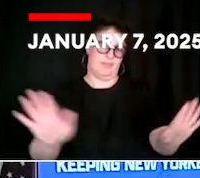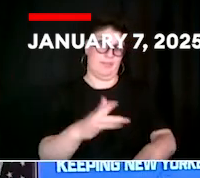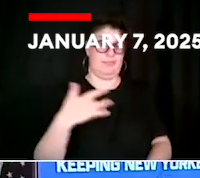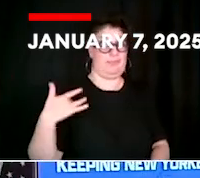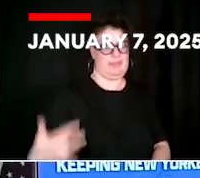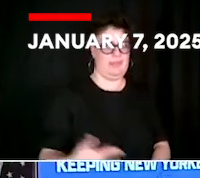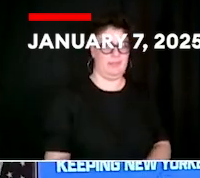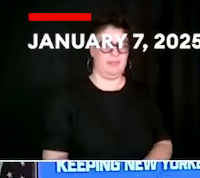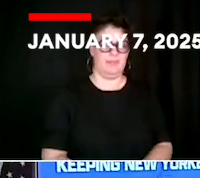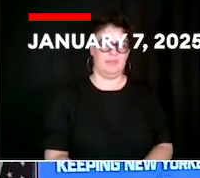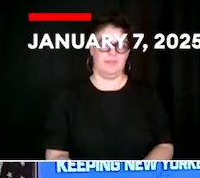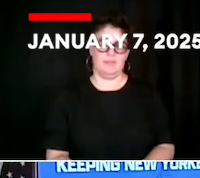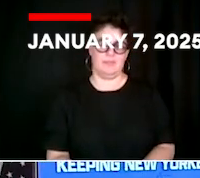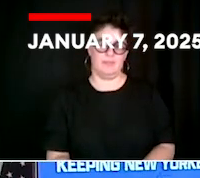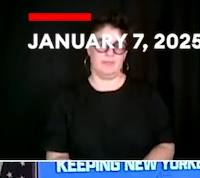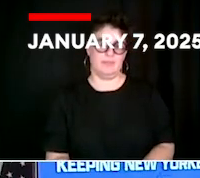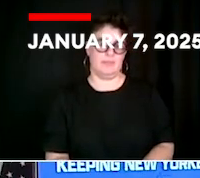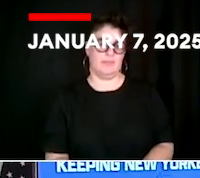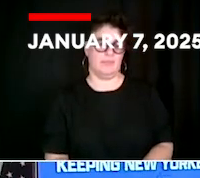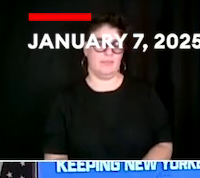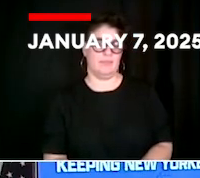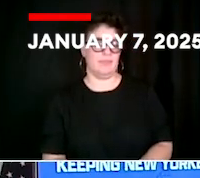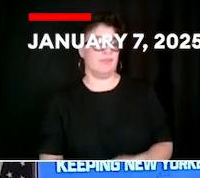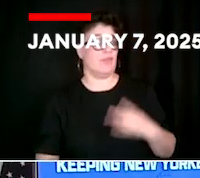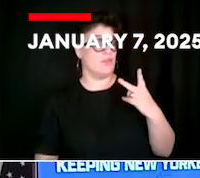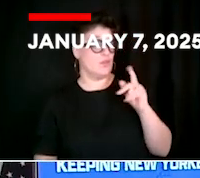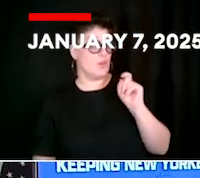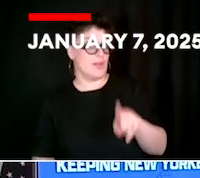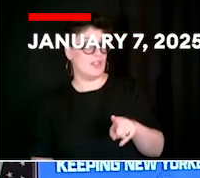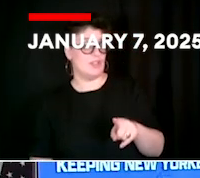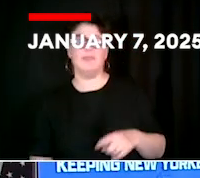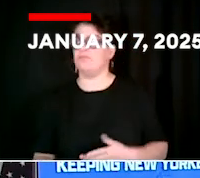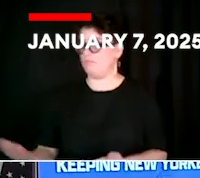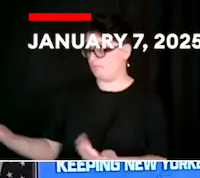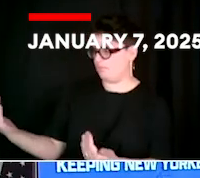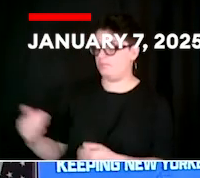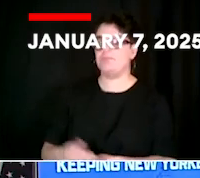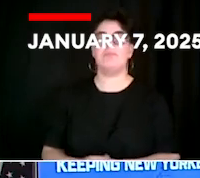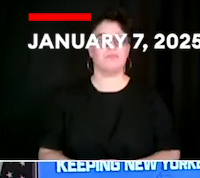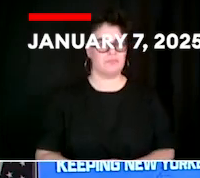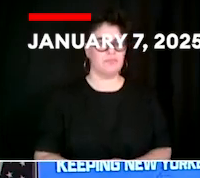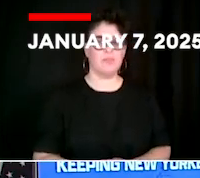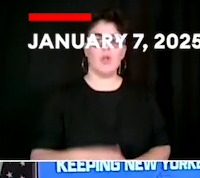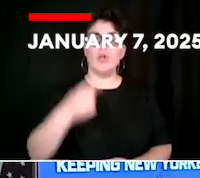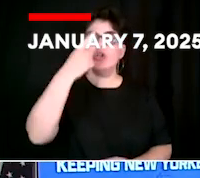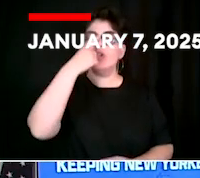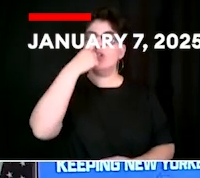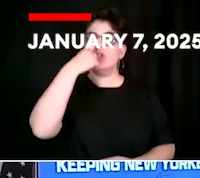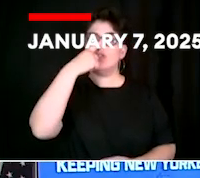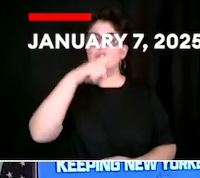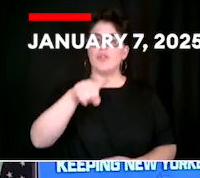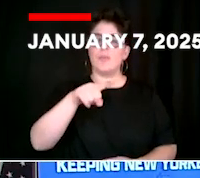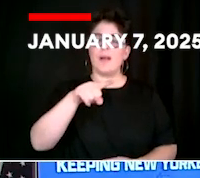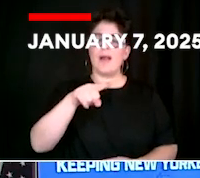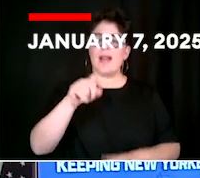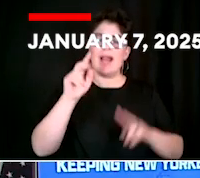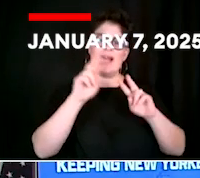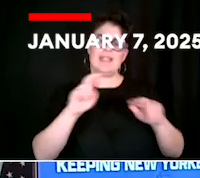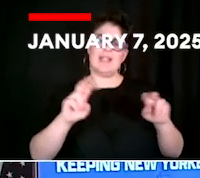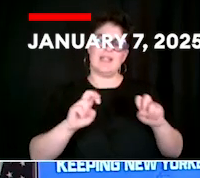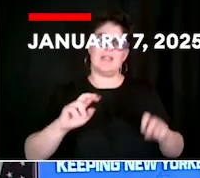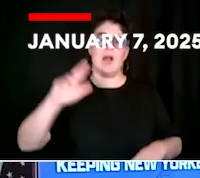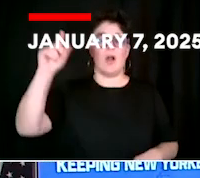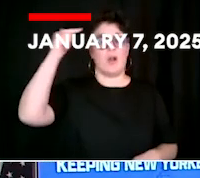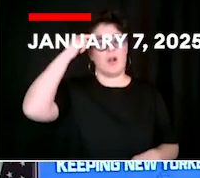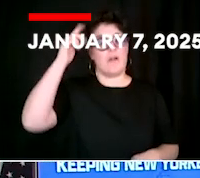Mr. Mayor, 2 questions. Yes. First, can you assess Governor Cuomo's tenure in office for us? And secondly,